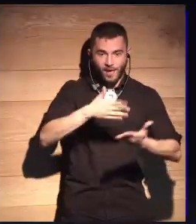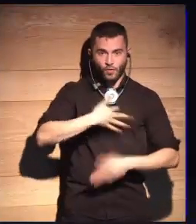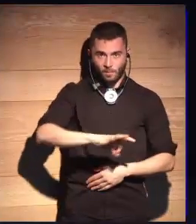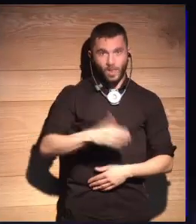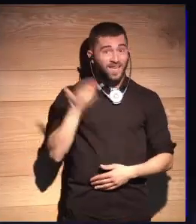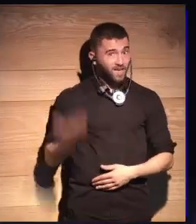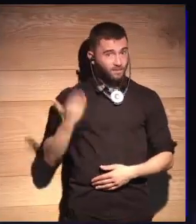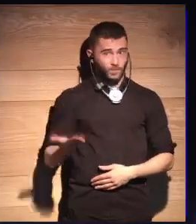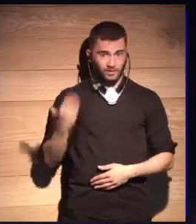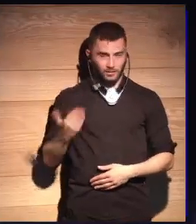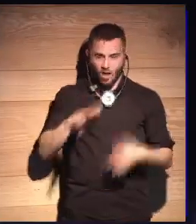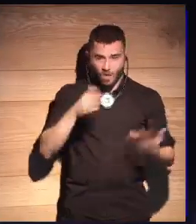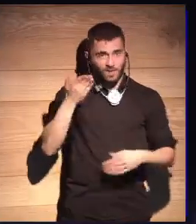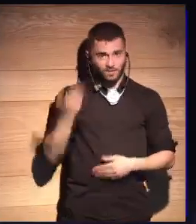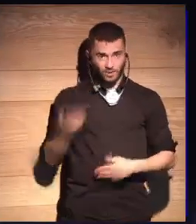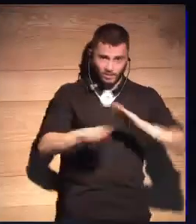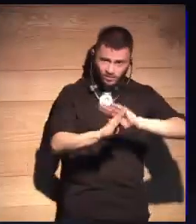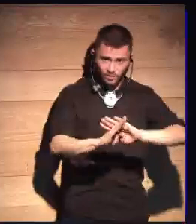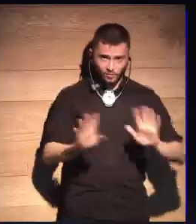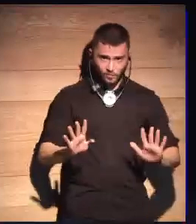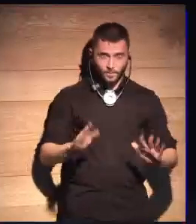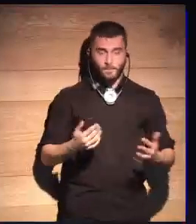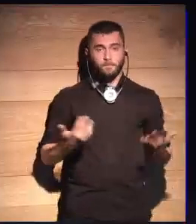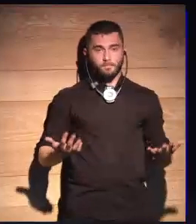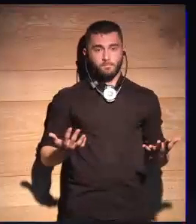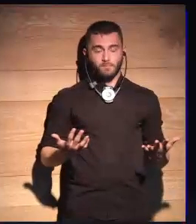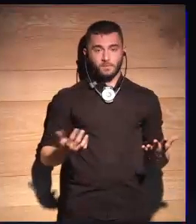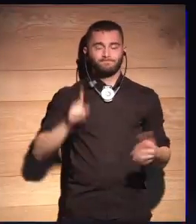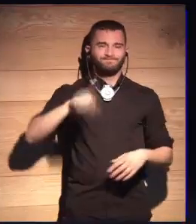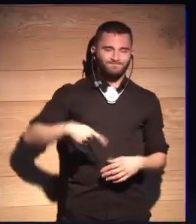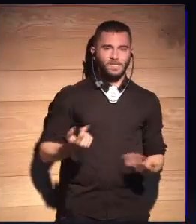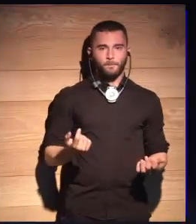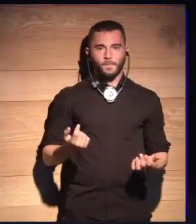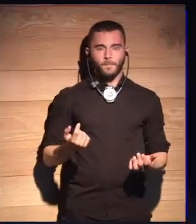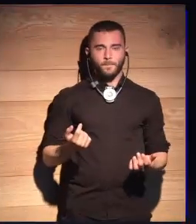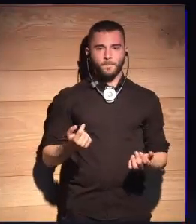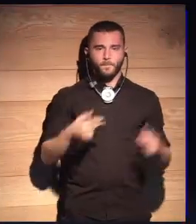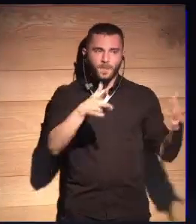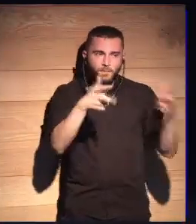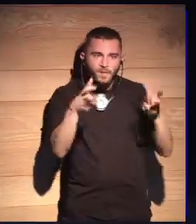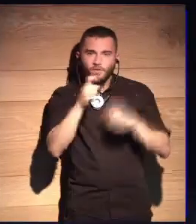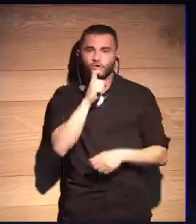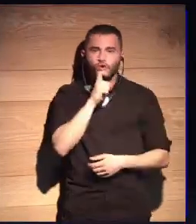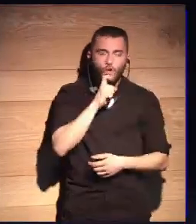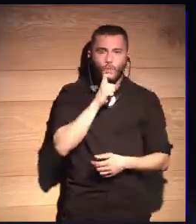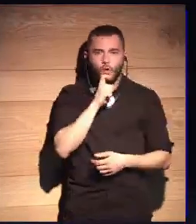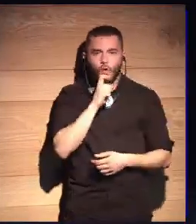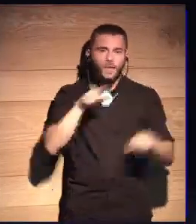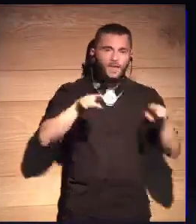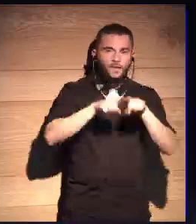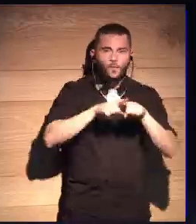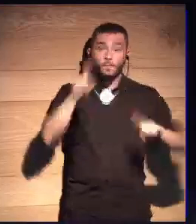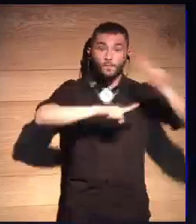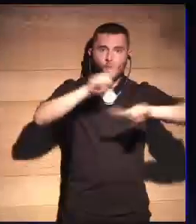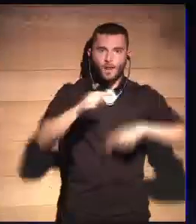improve. Of course, they are essential, and they continue to be essential now. But at the same time, they are perceived as